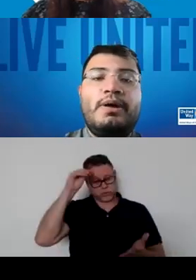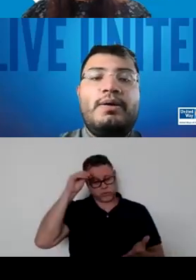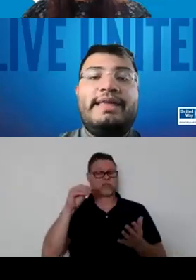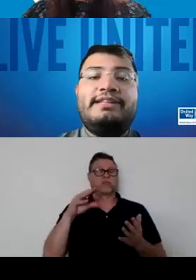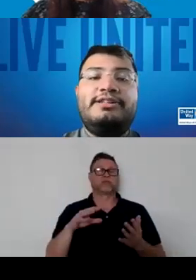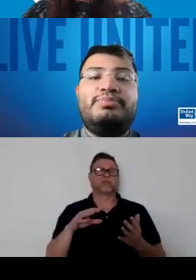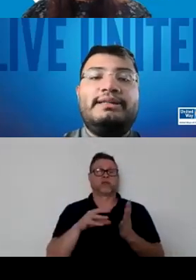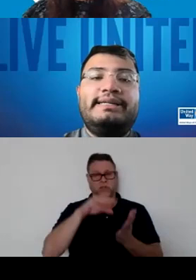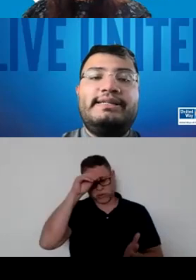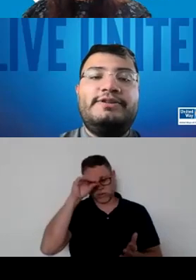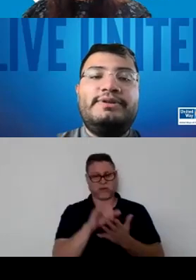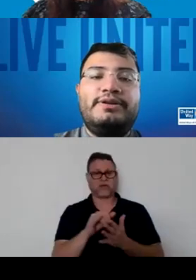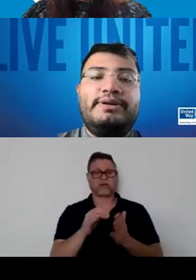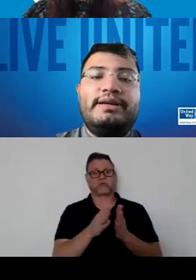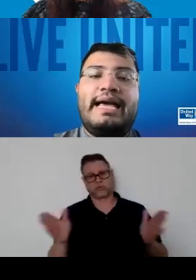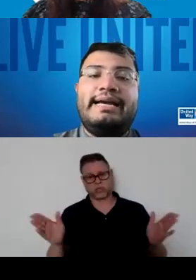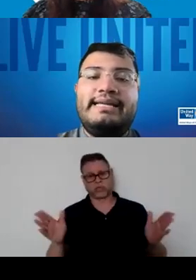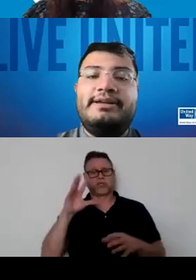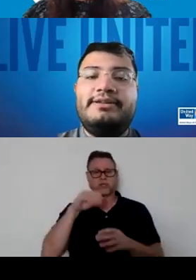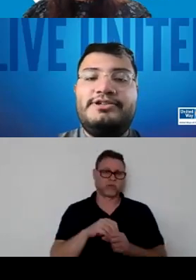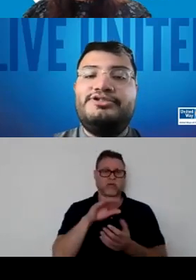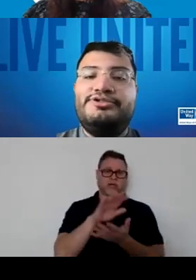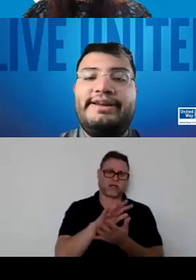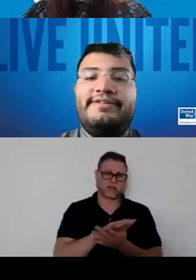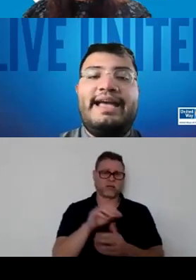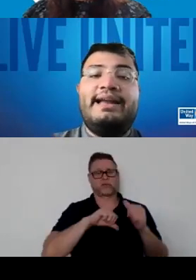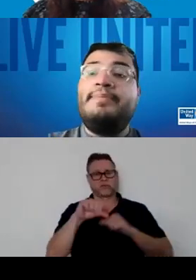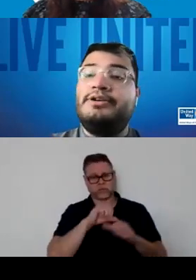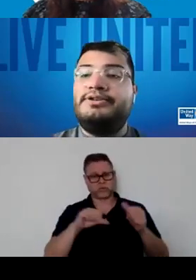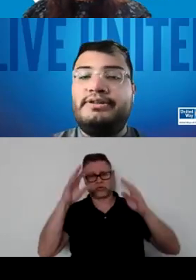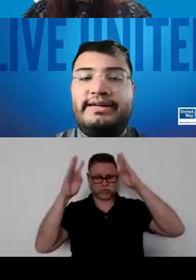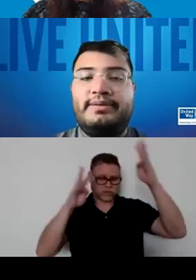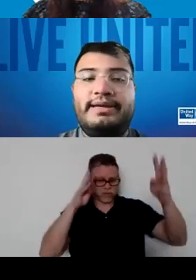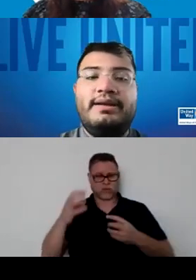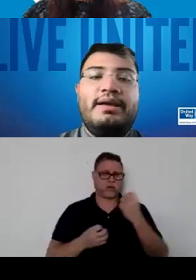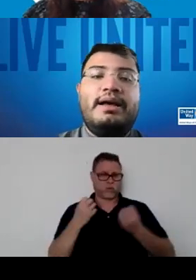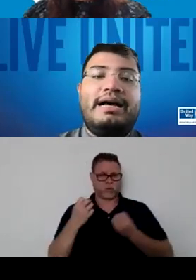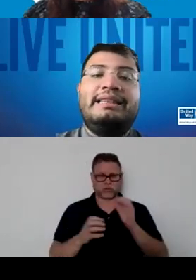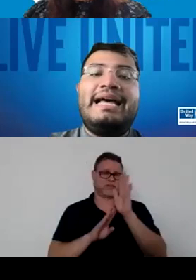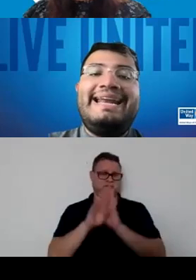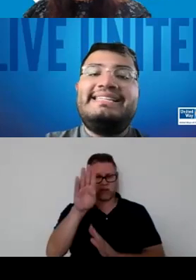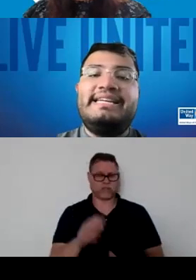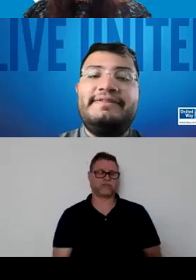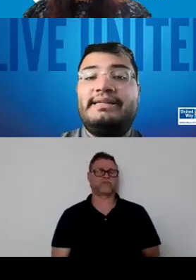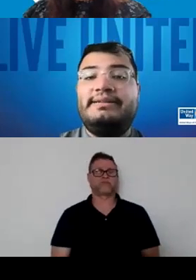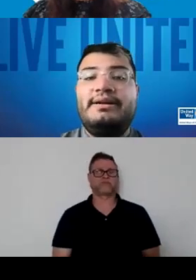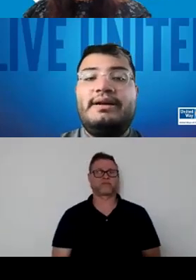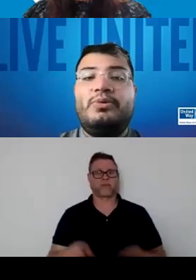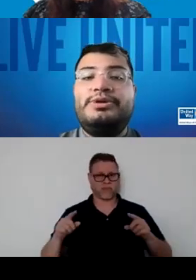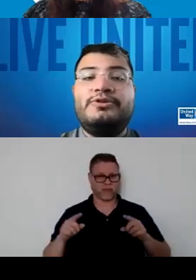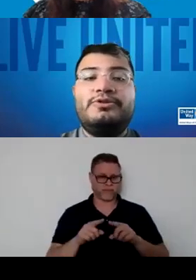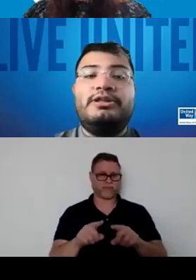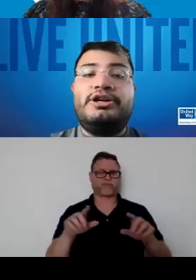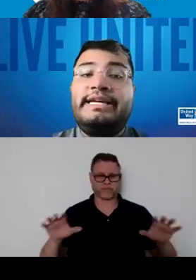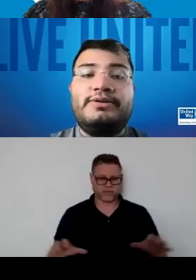So that's to broadly conceive to include academic, social, creative, and emotional development. Align activities